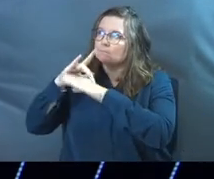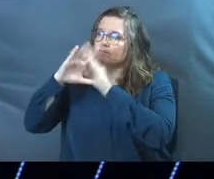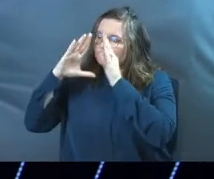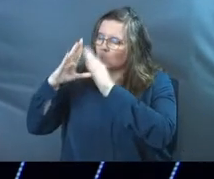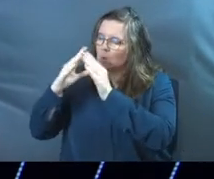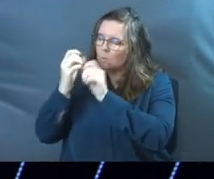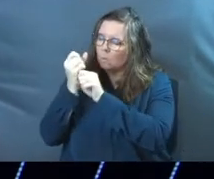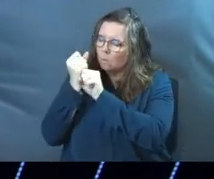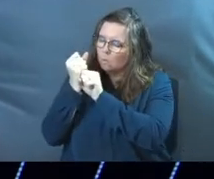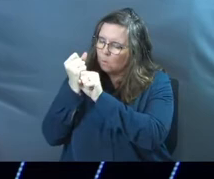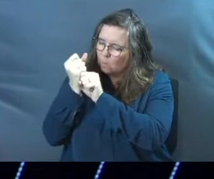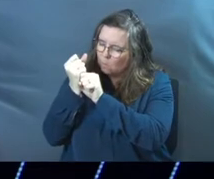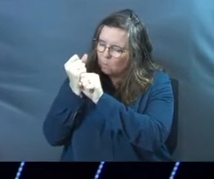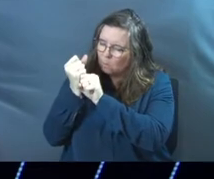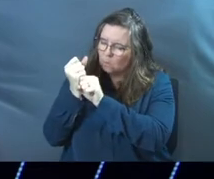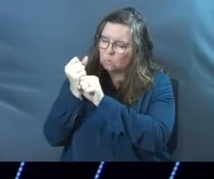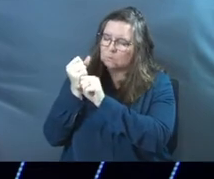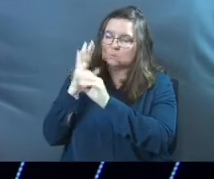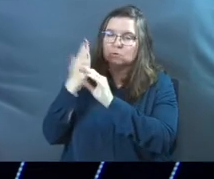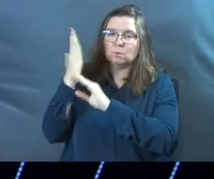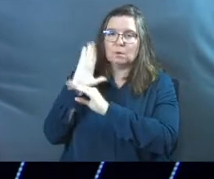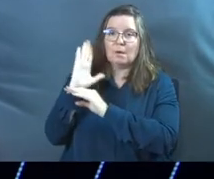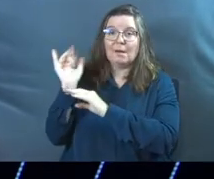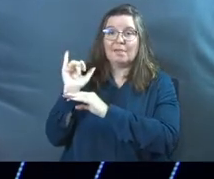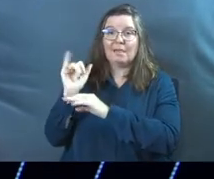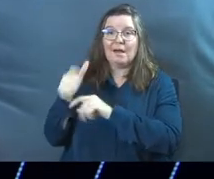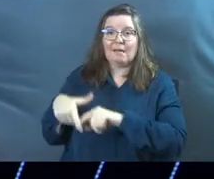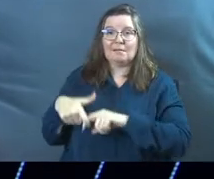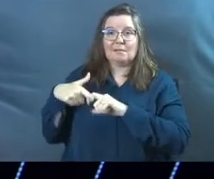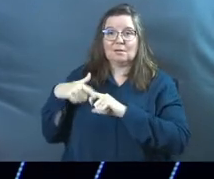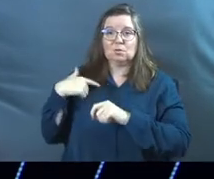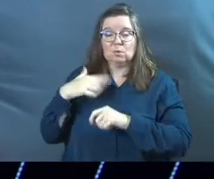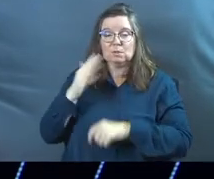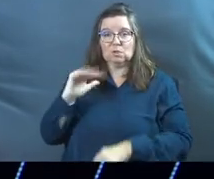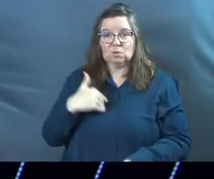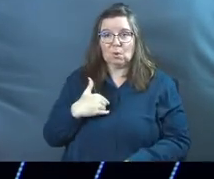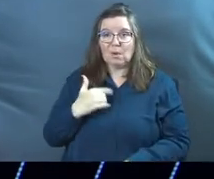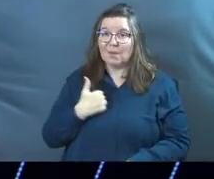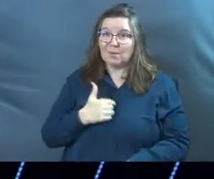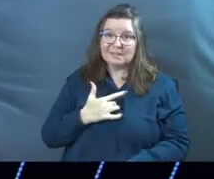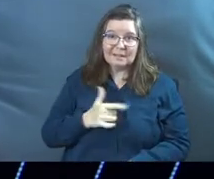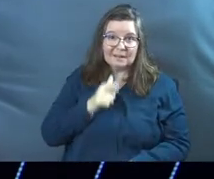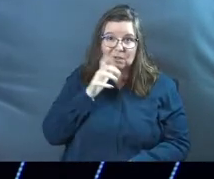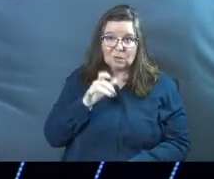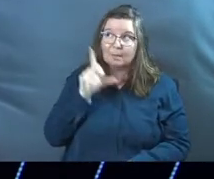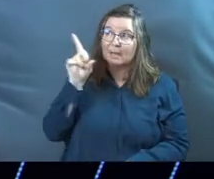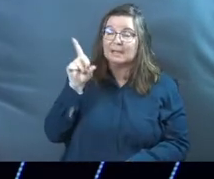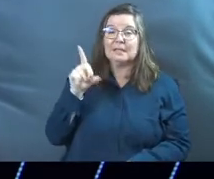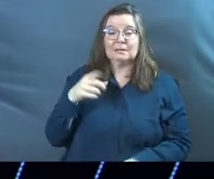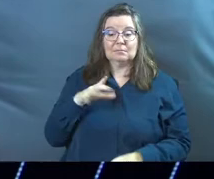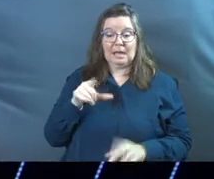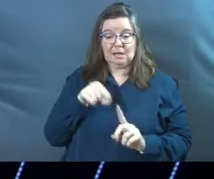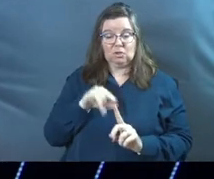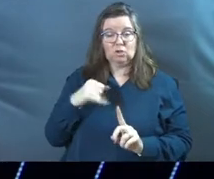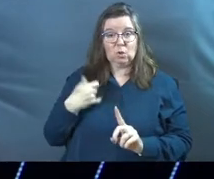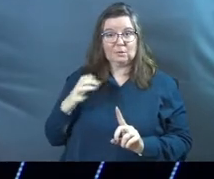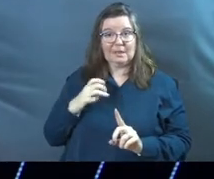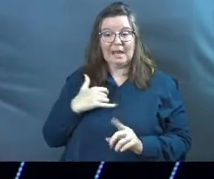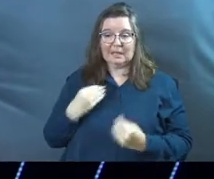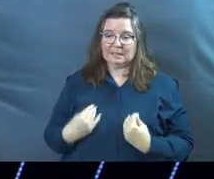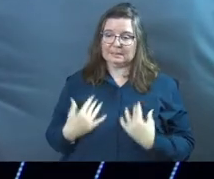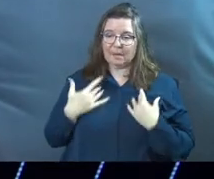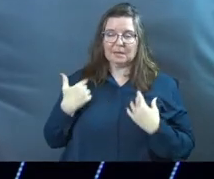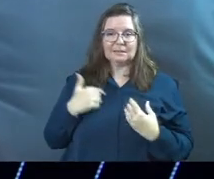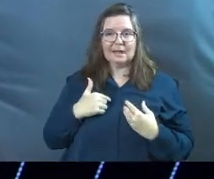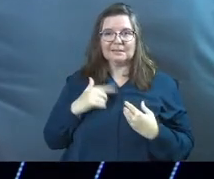prison like an anchor for his soul. And we don't all do that. But he did, and he inspires us, and he's a